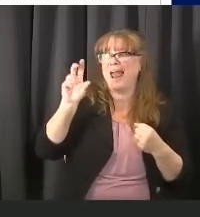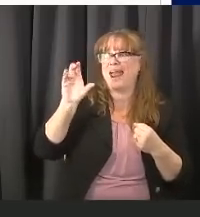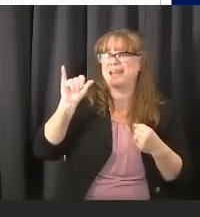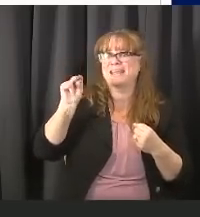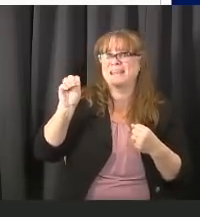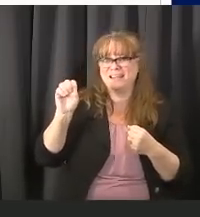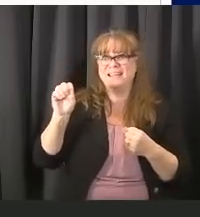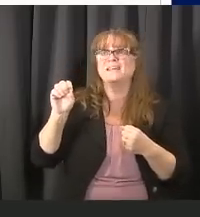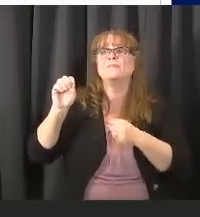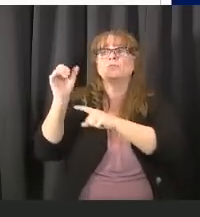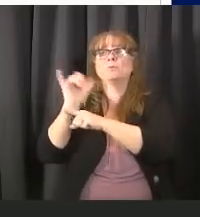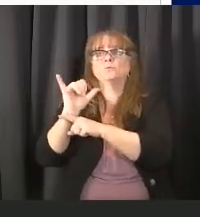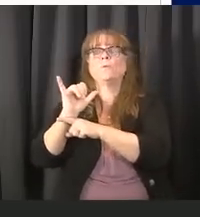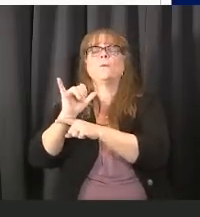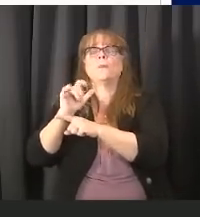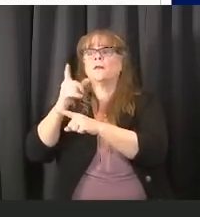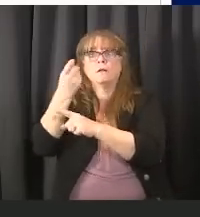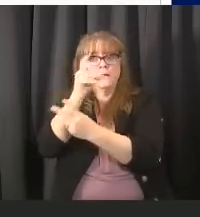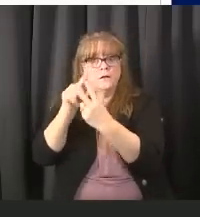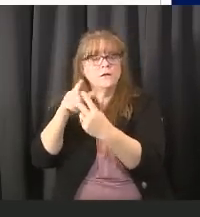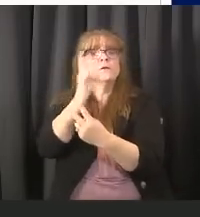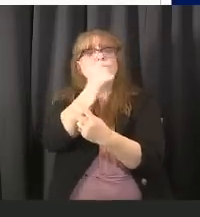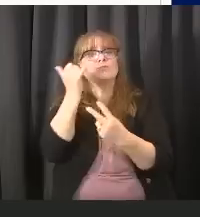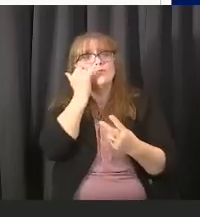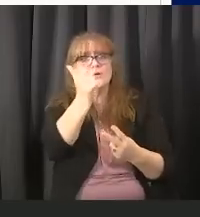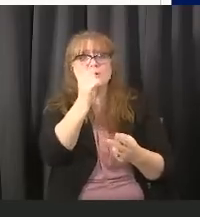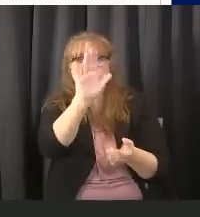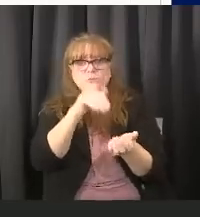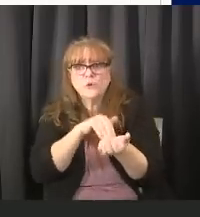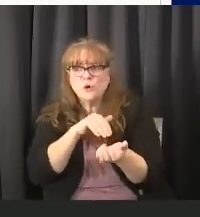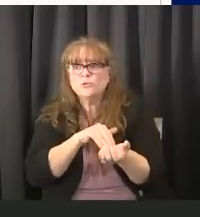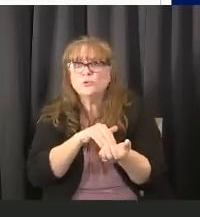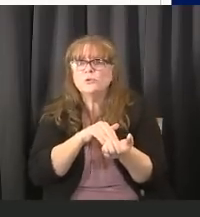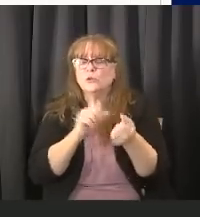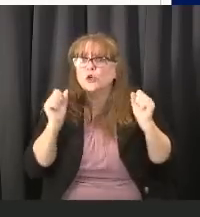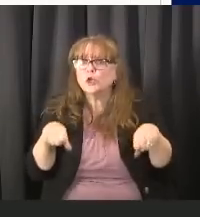to telephones or the internet.